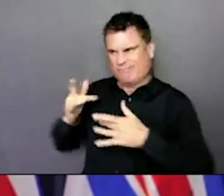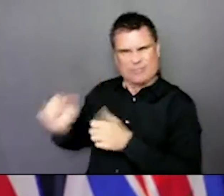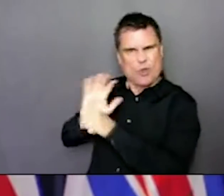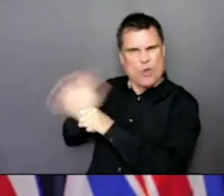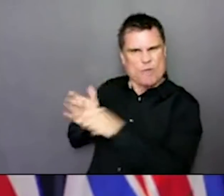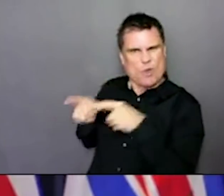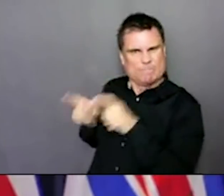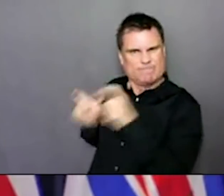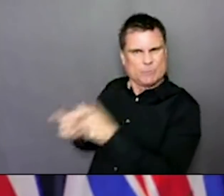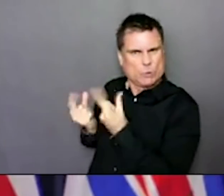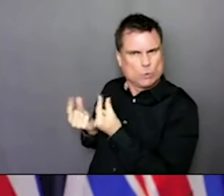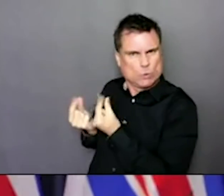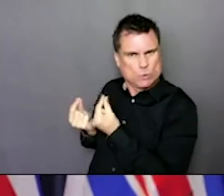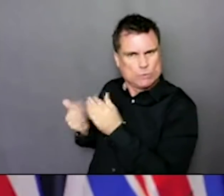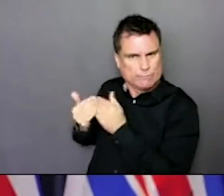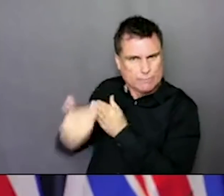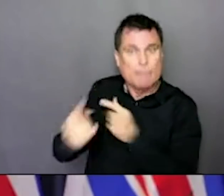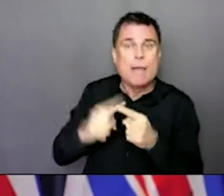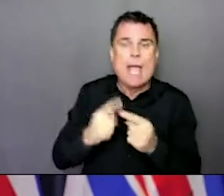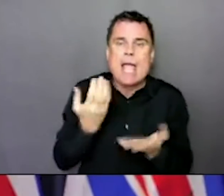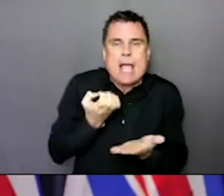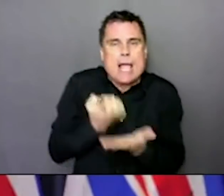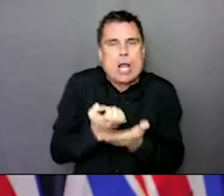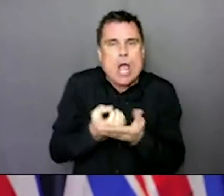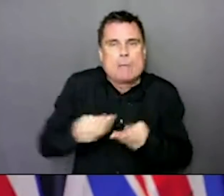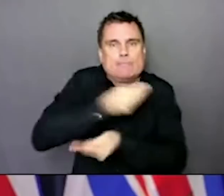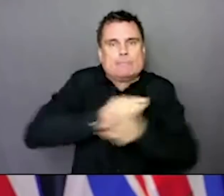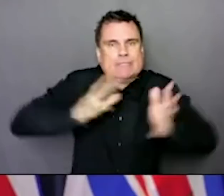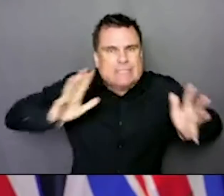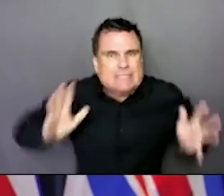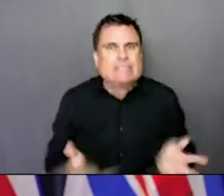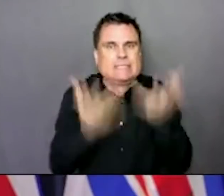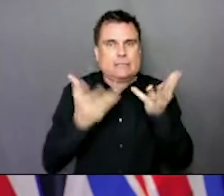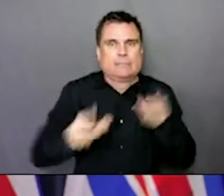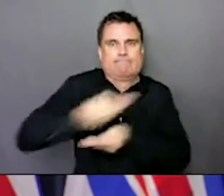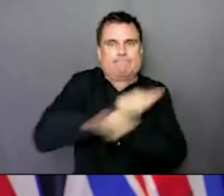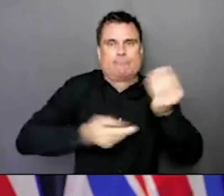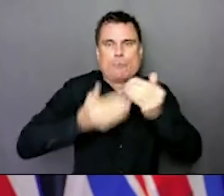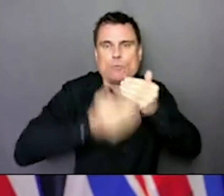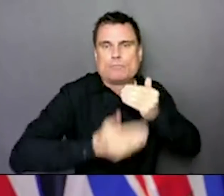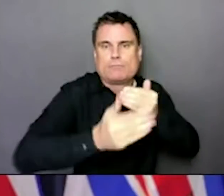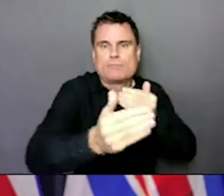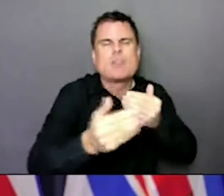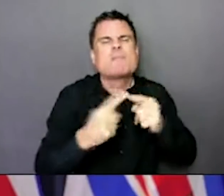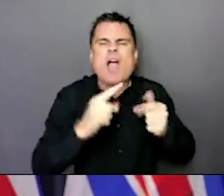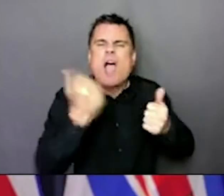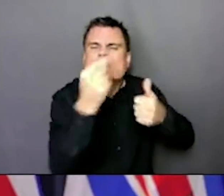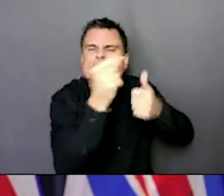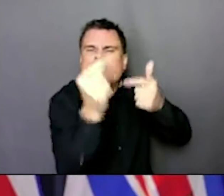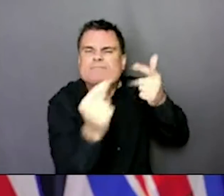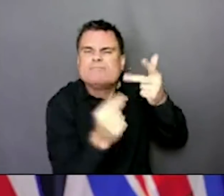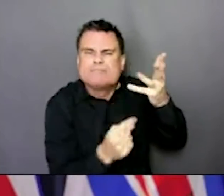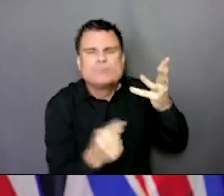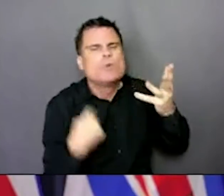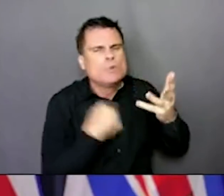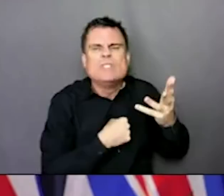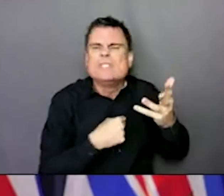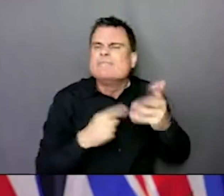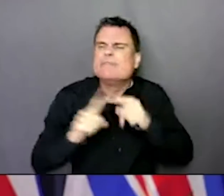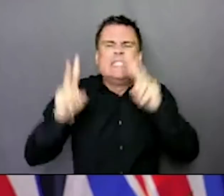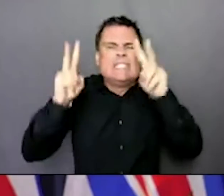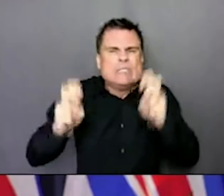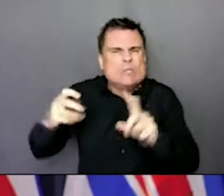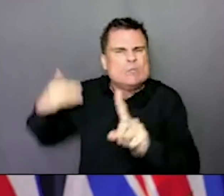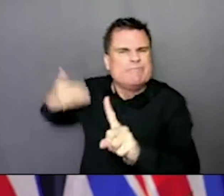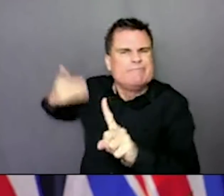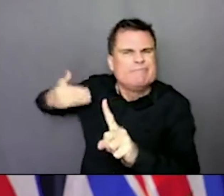the other challenges British Columbians are well aware of. We need to continue to work with partners, particularly the federal government, to get a handle on